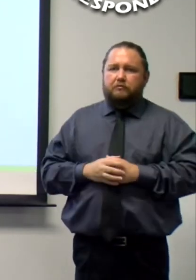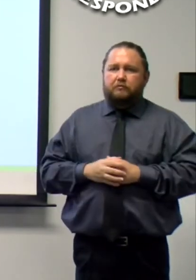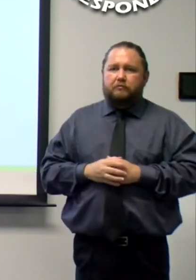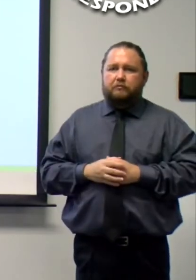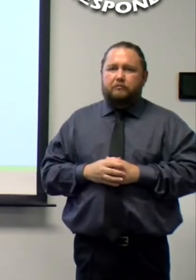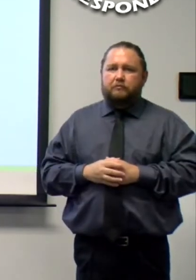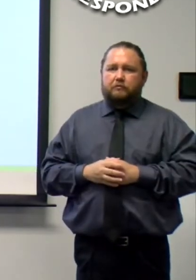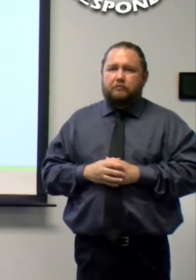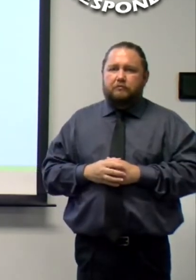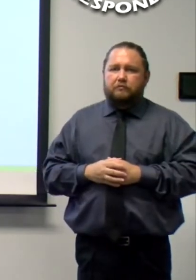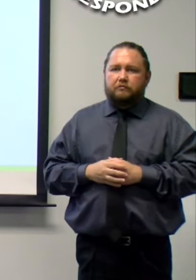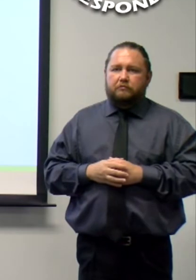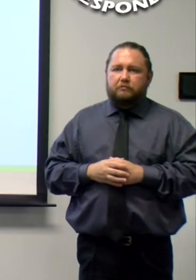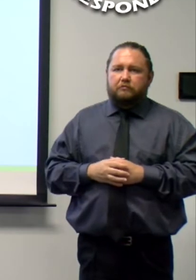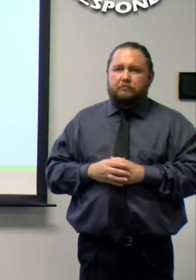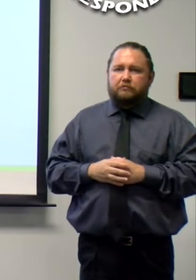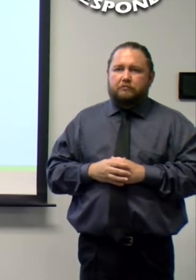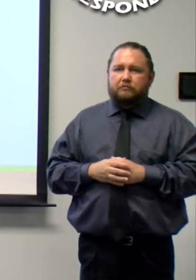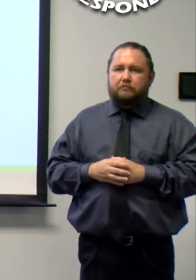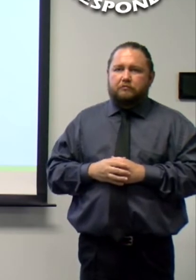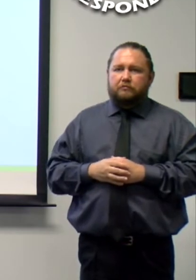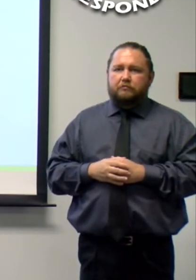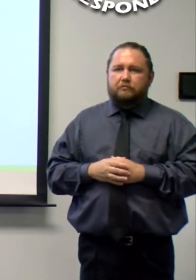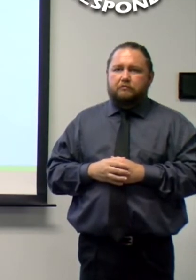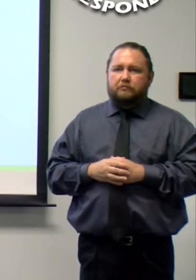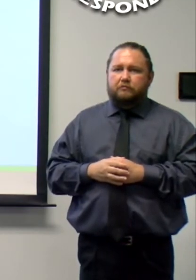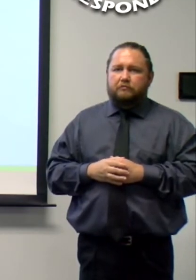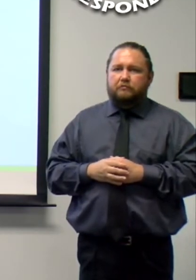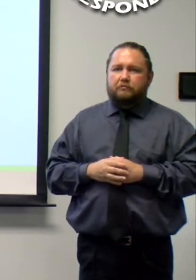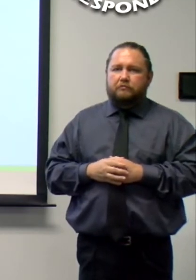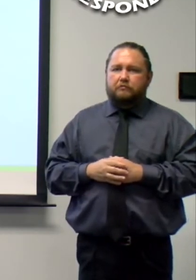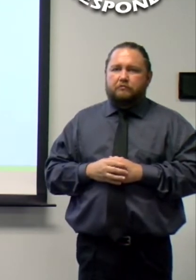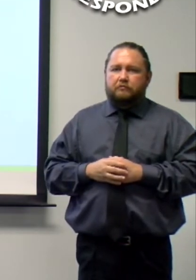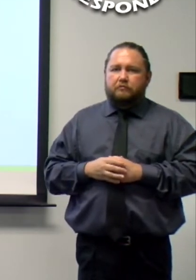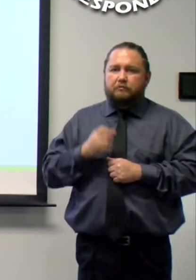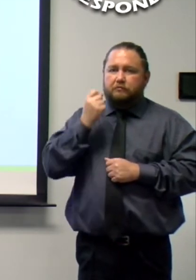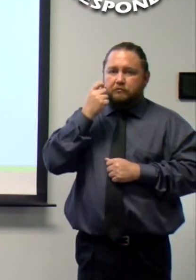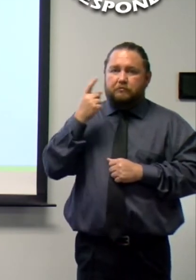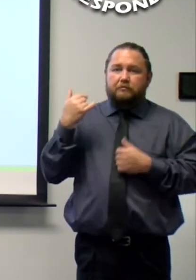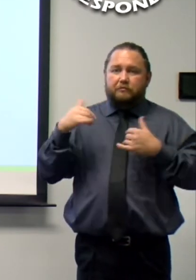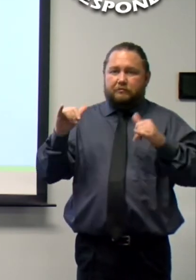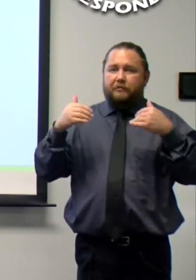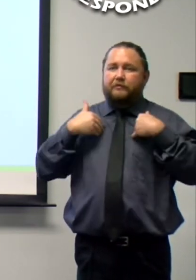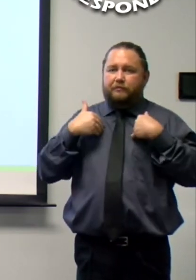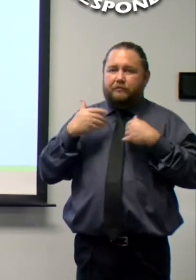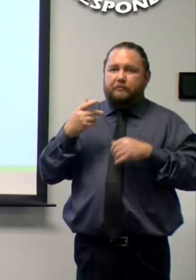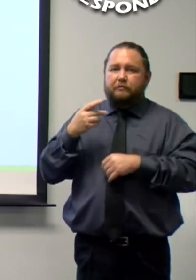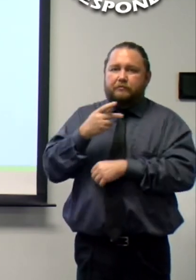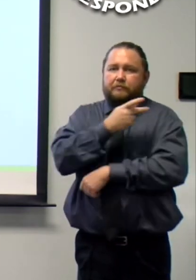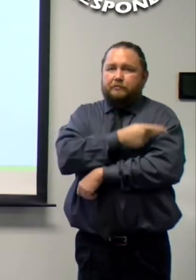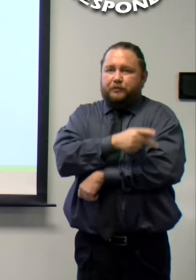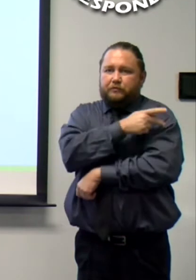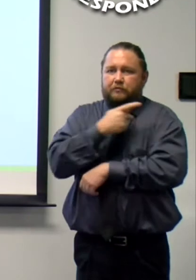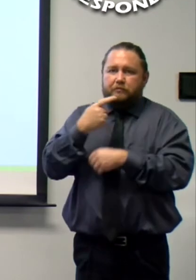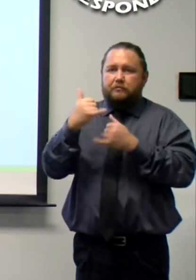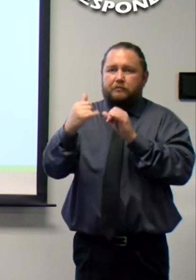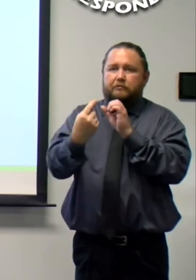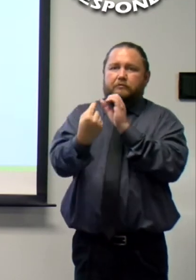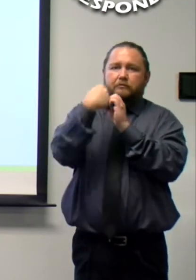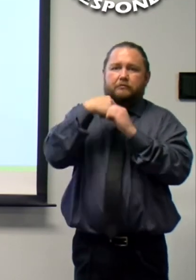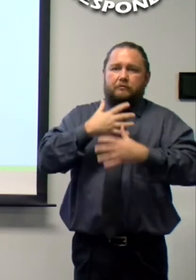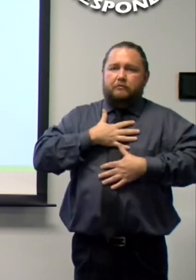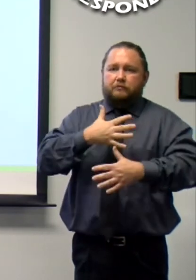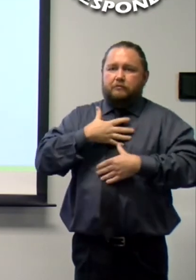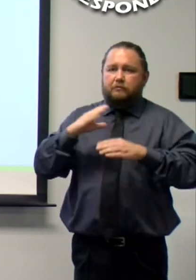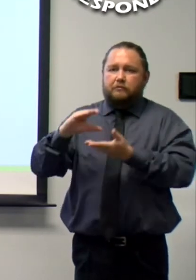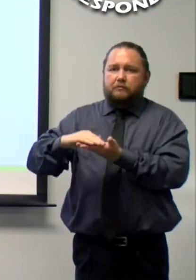are on ventilators in both of the hospitals, and this is why our efforts of testing and our efforts of pushing out